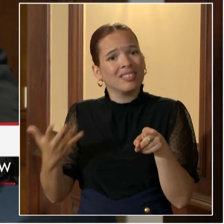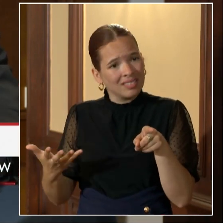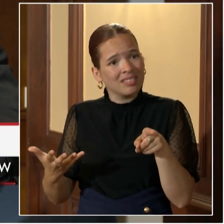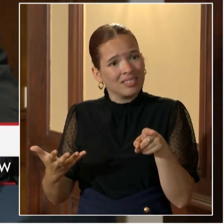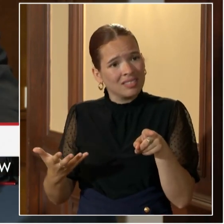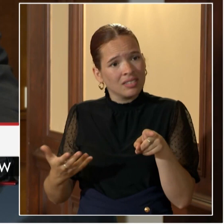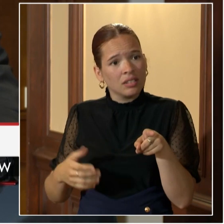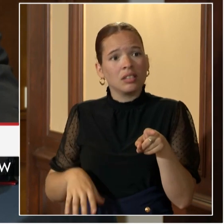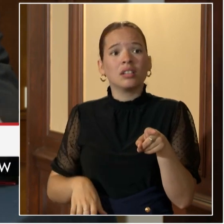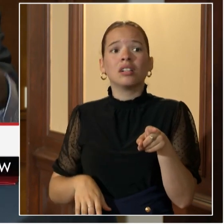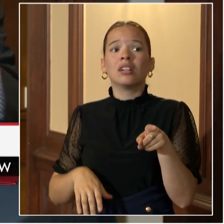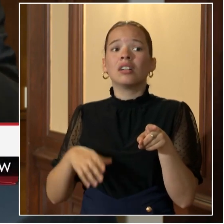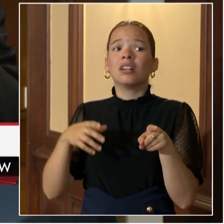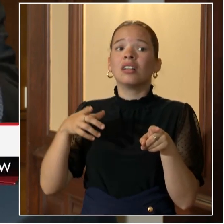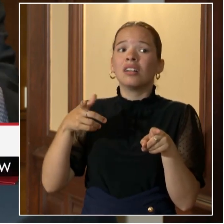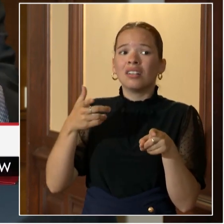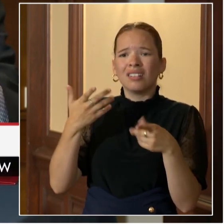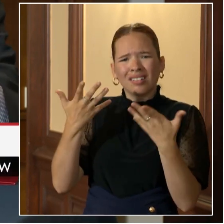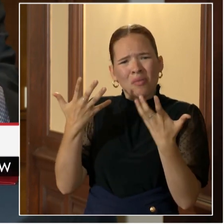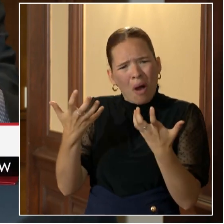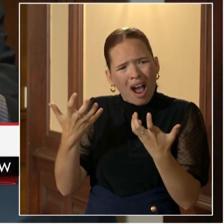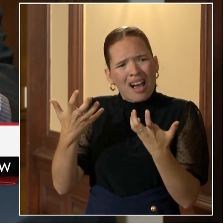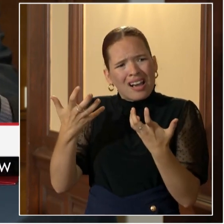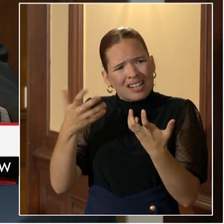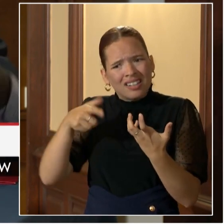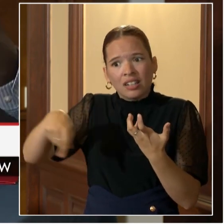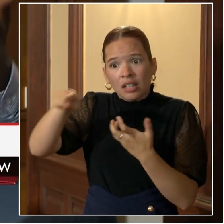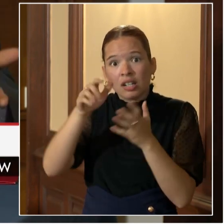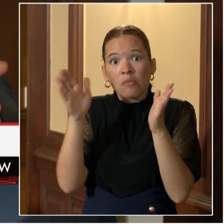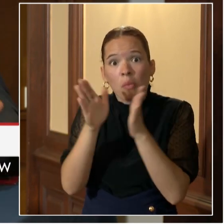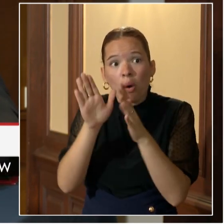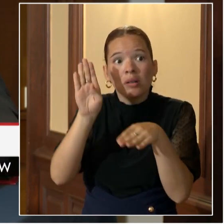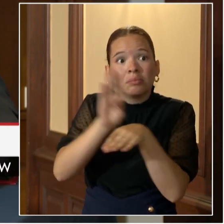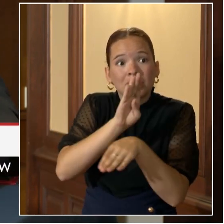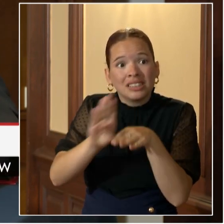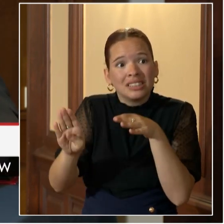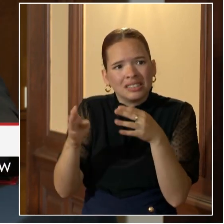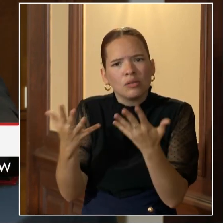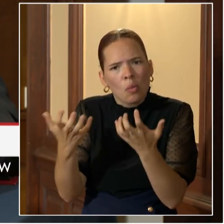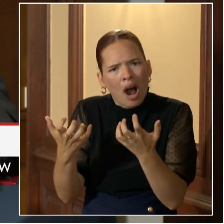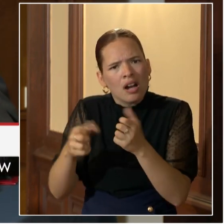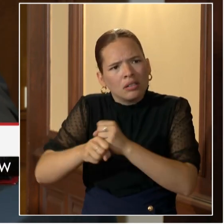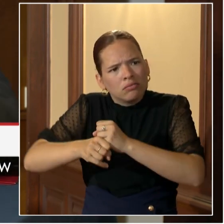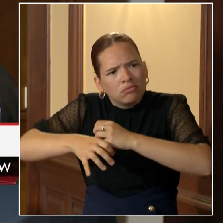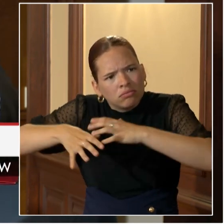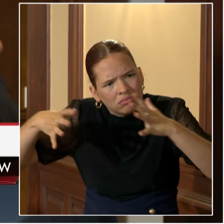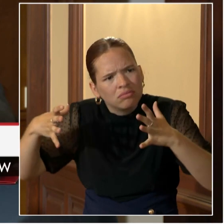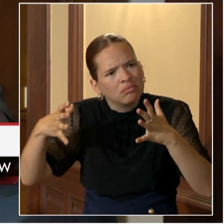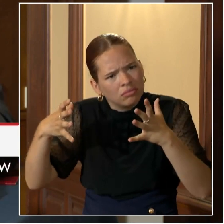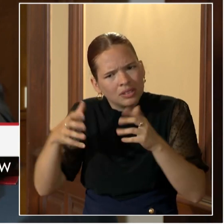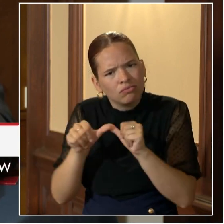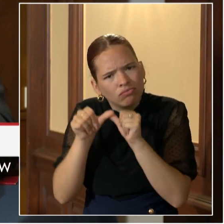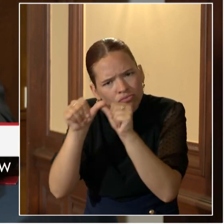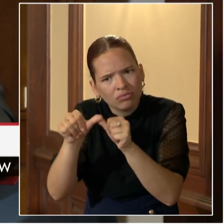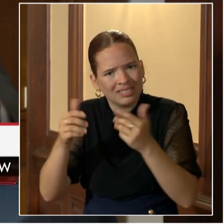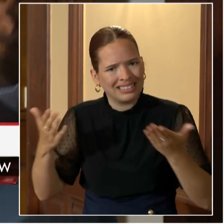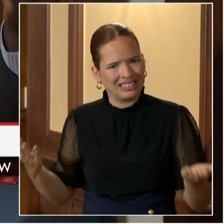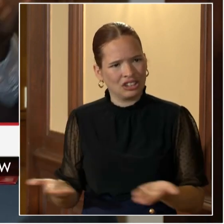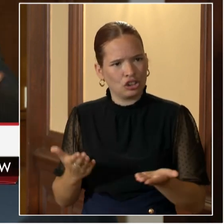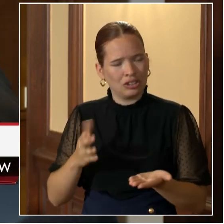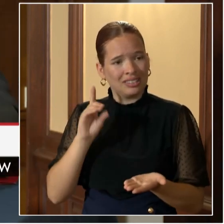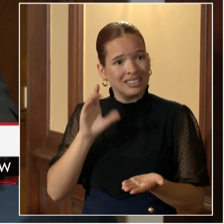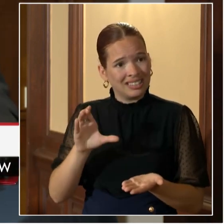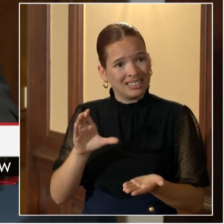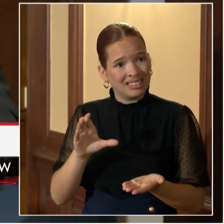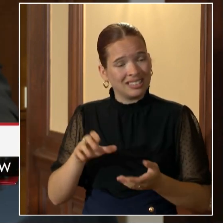my goal is, once they see me supporting them, they'll also start supporting DC State bigger. Whether it's putting a sign in their store so Howard